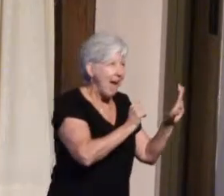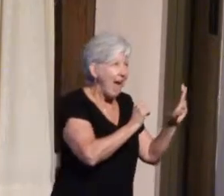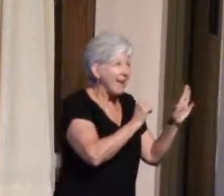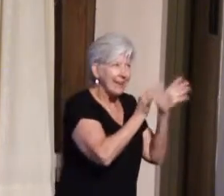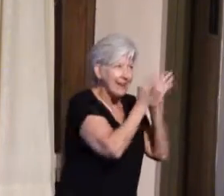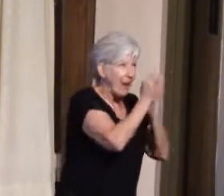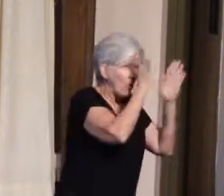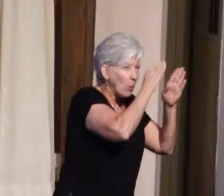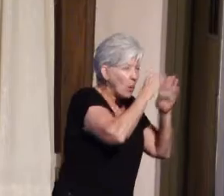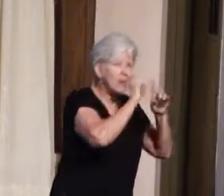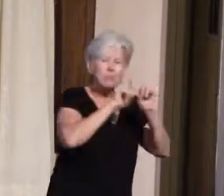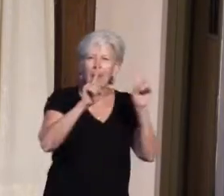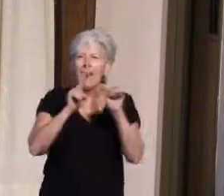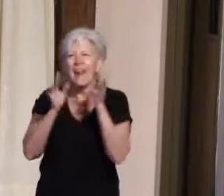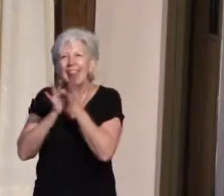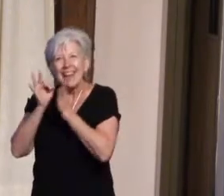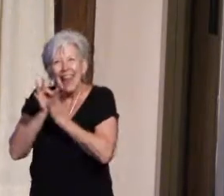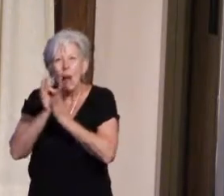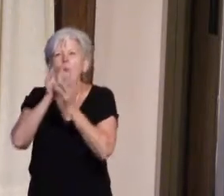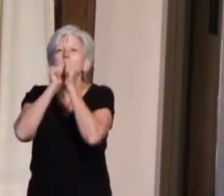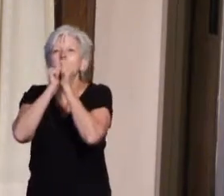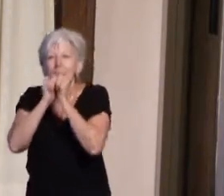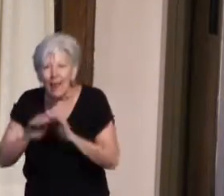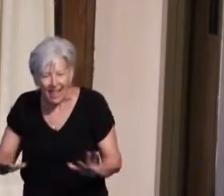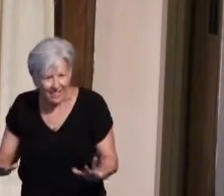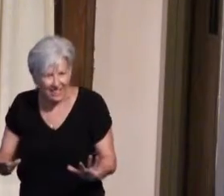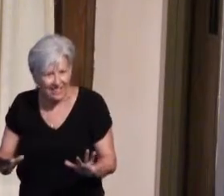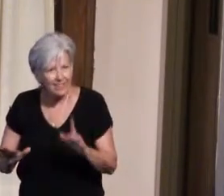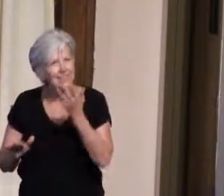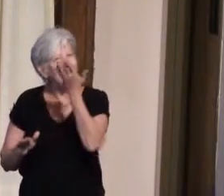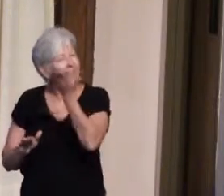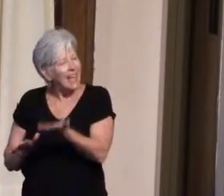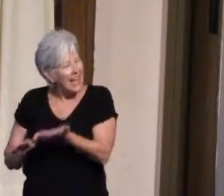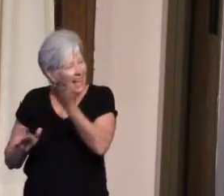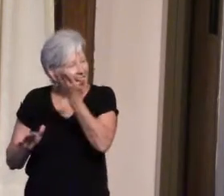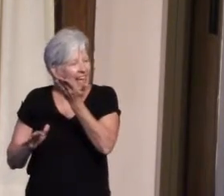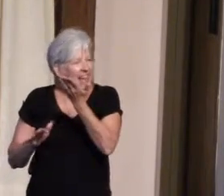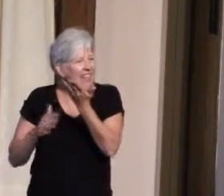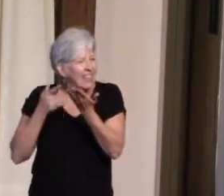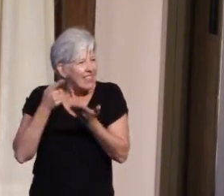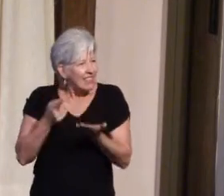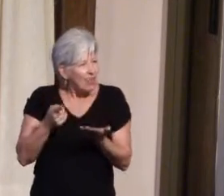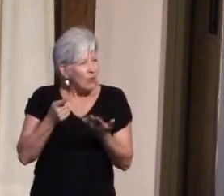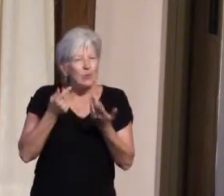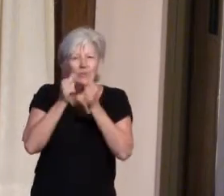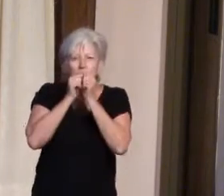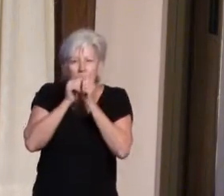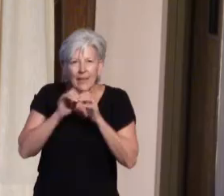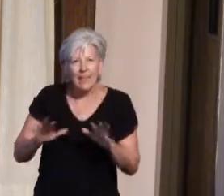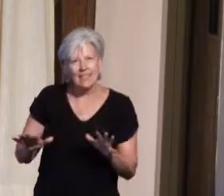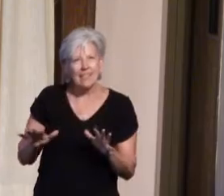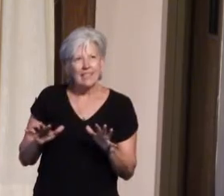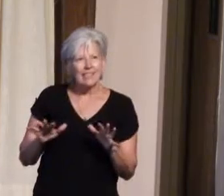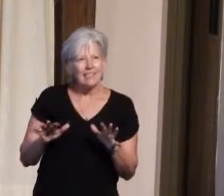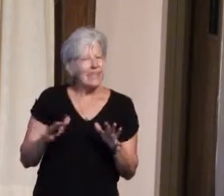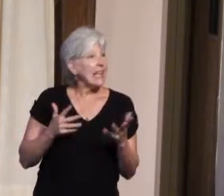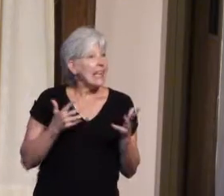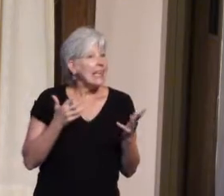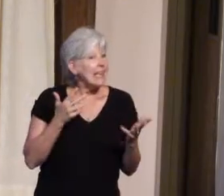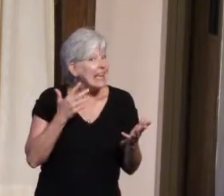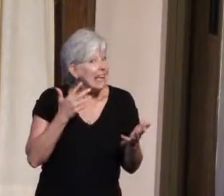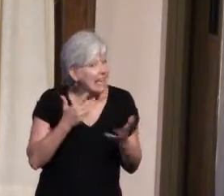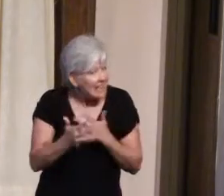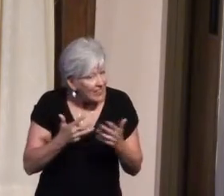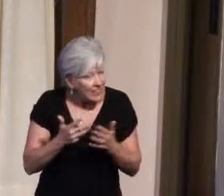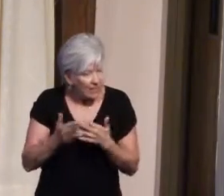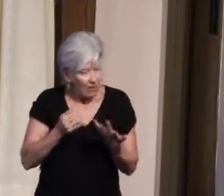worry to the blessing, even those blessings that show up in disguise. Because sitting in